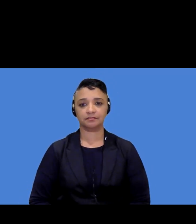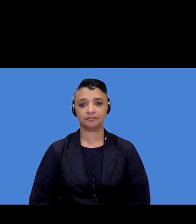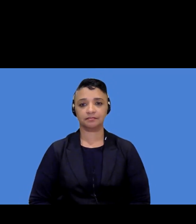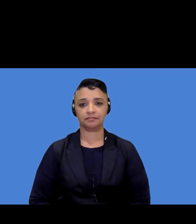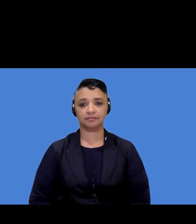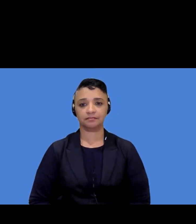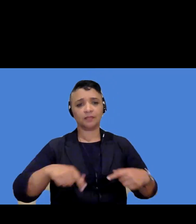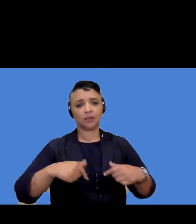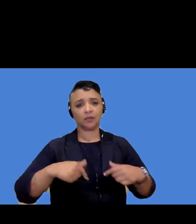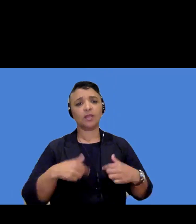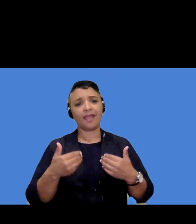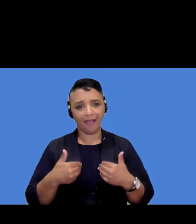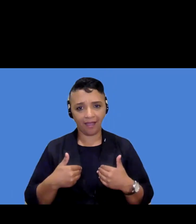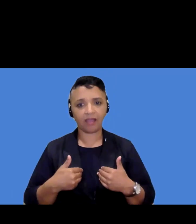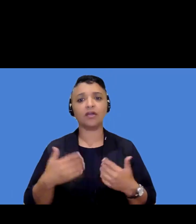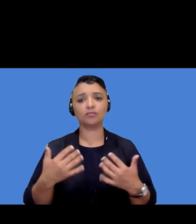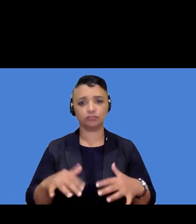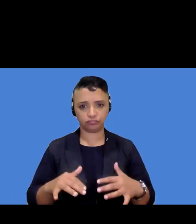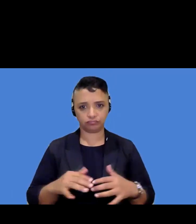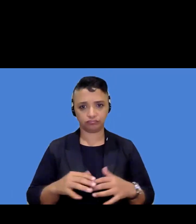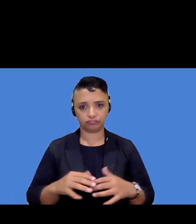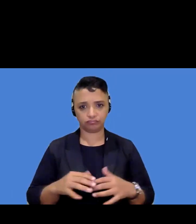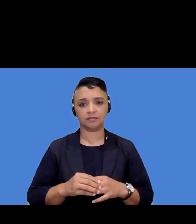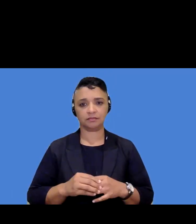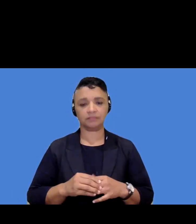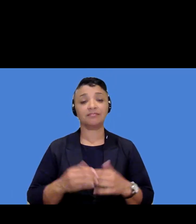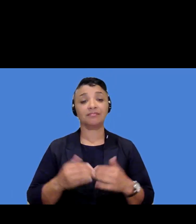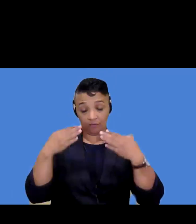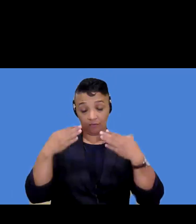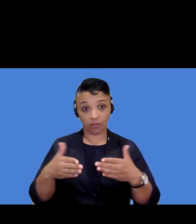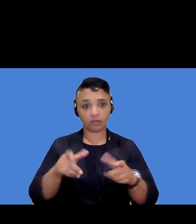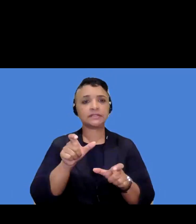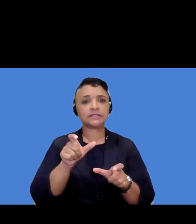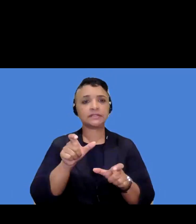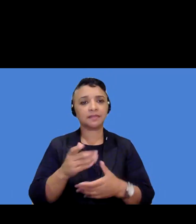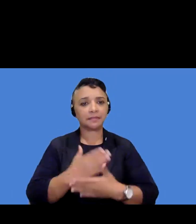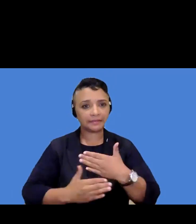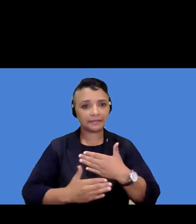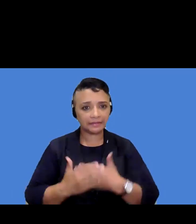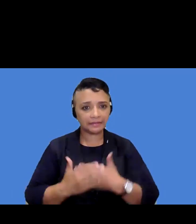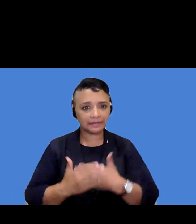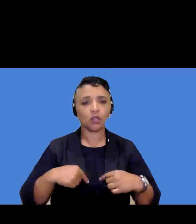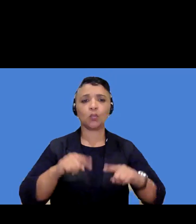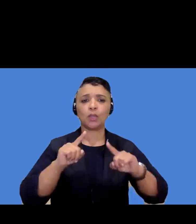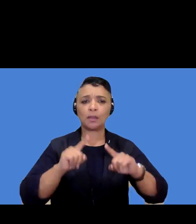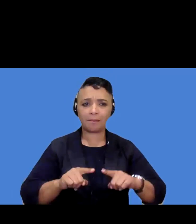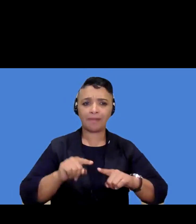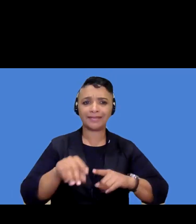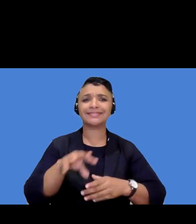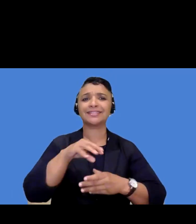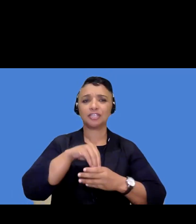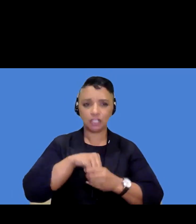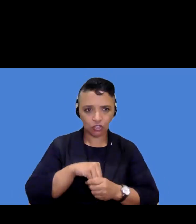have devastating effects on persons with disabilities. So we need to be included in disaster risk reduction